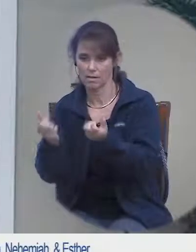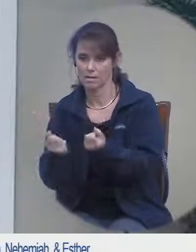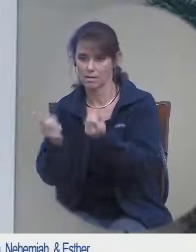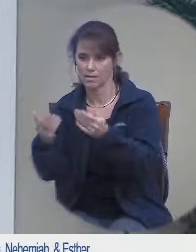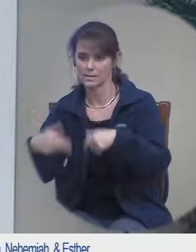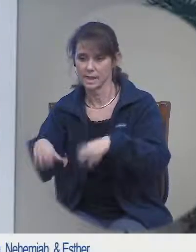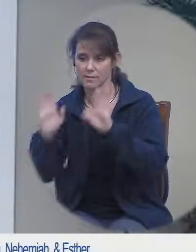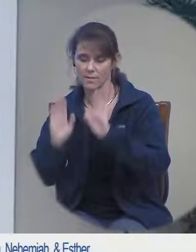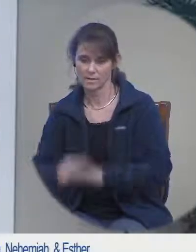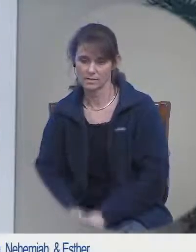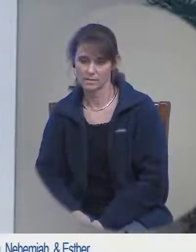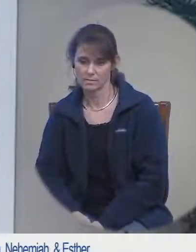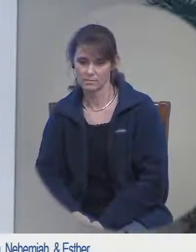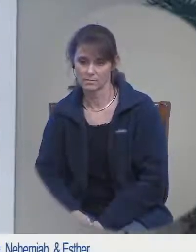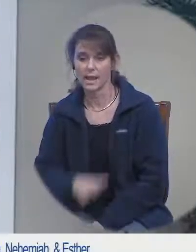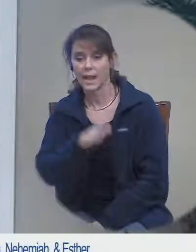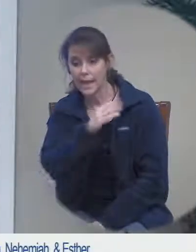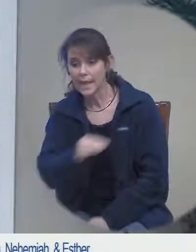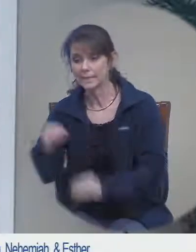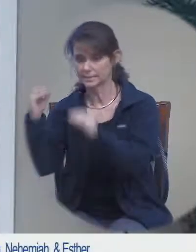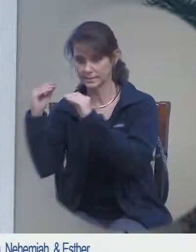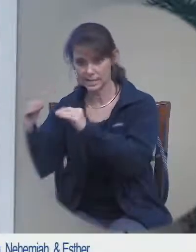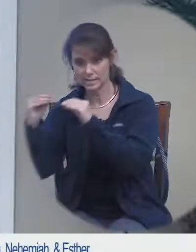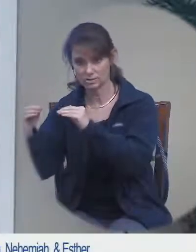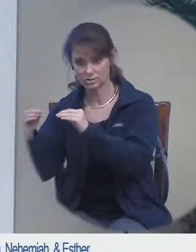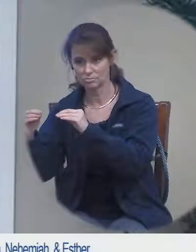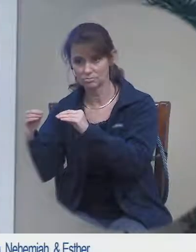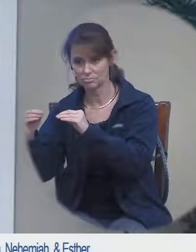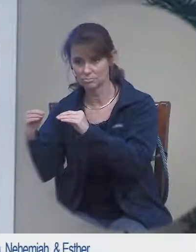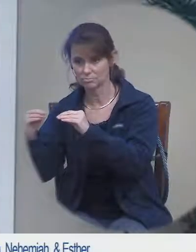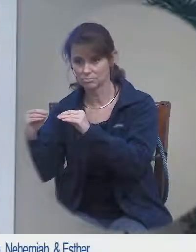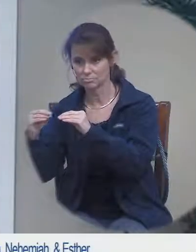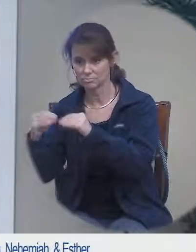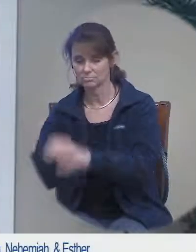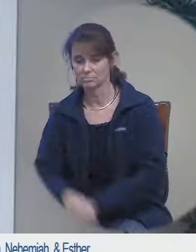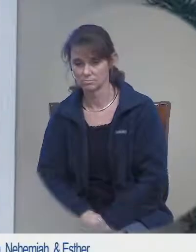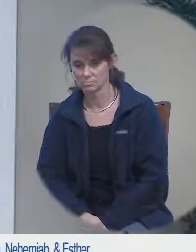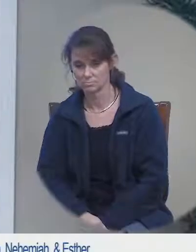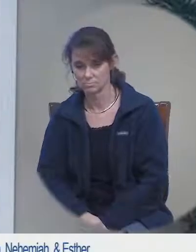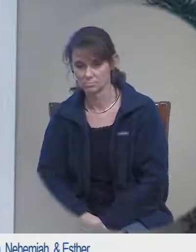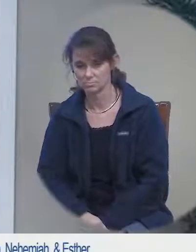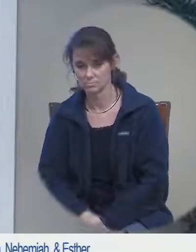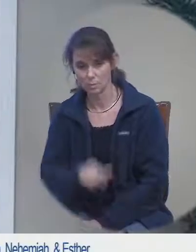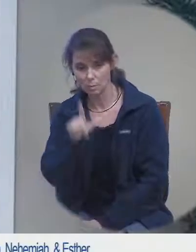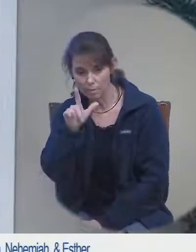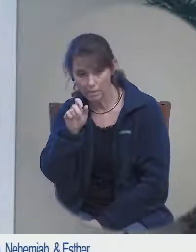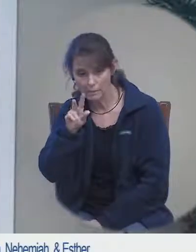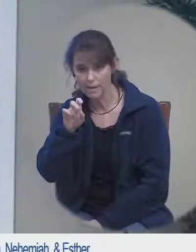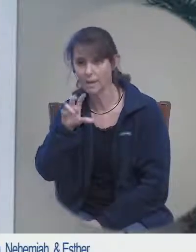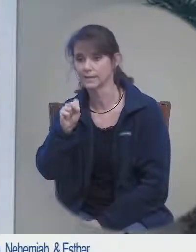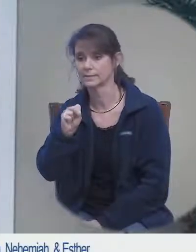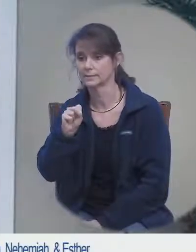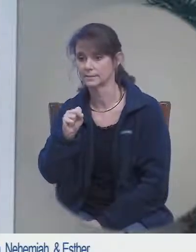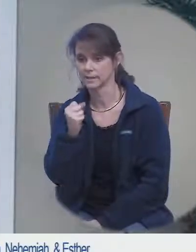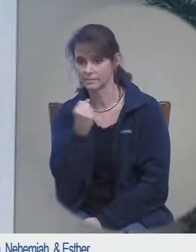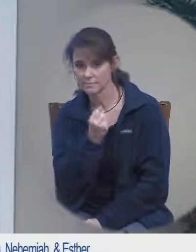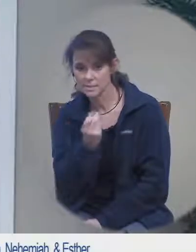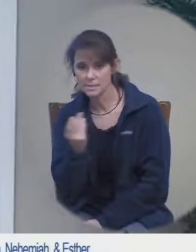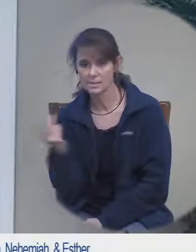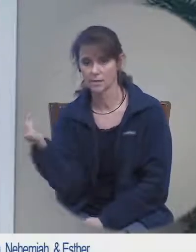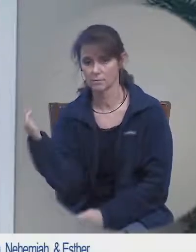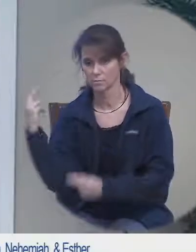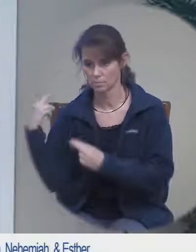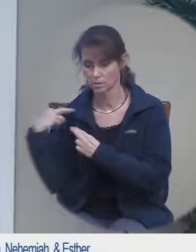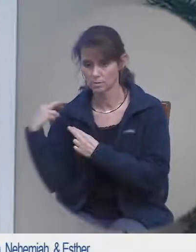then finally, this whole list is meant for us to be seen as people who are meant to